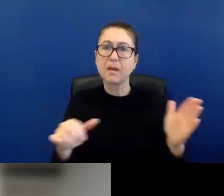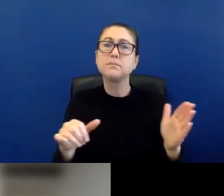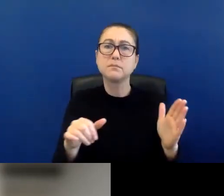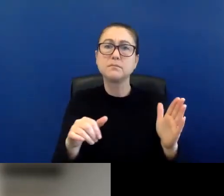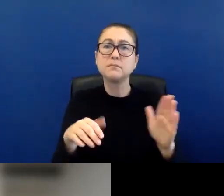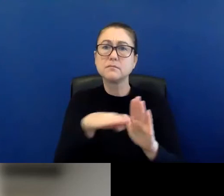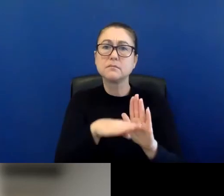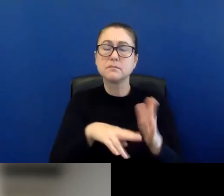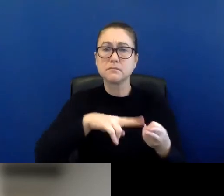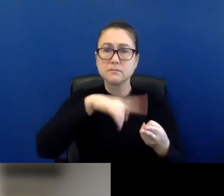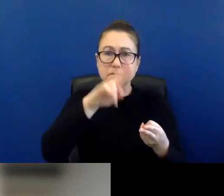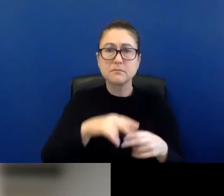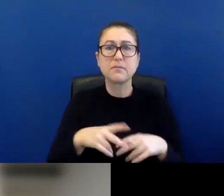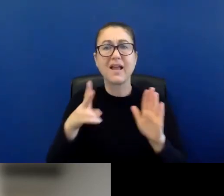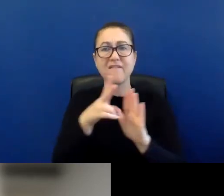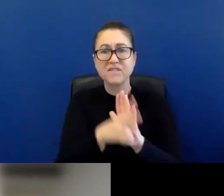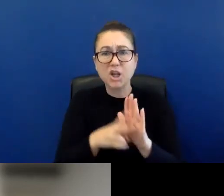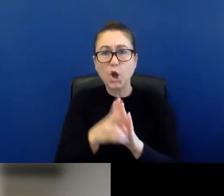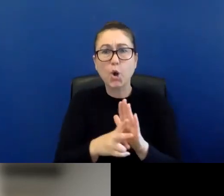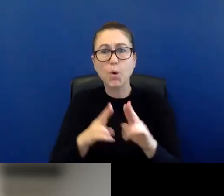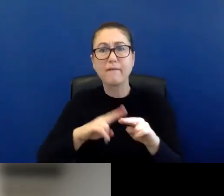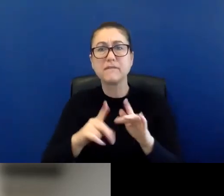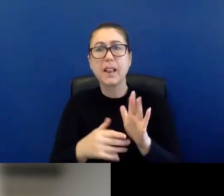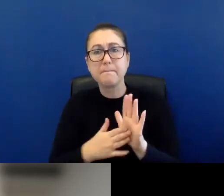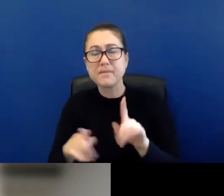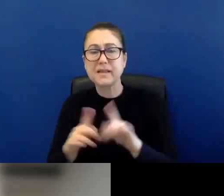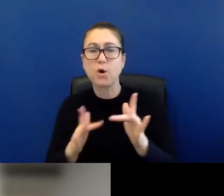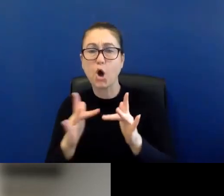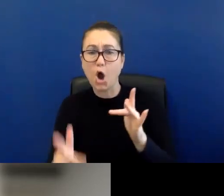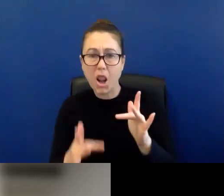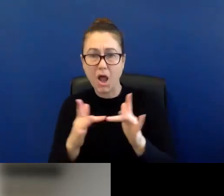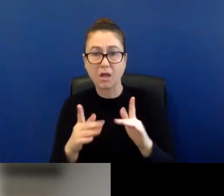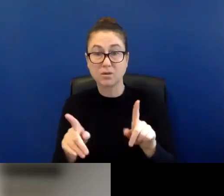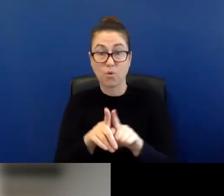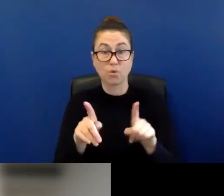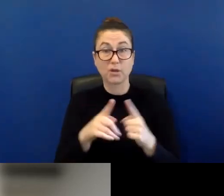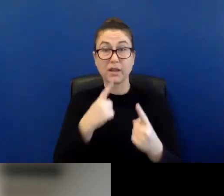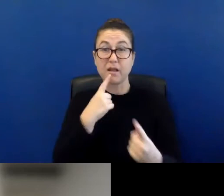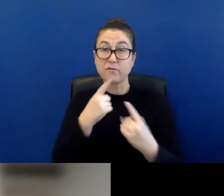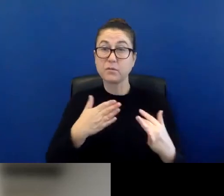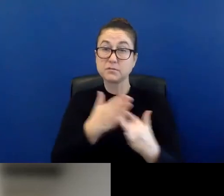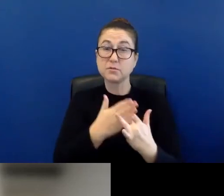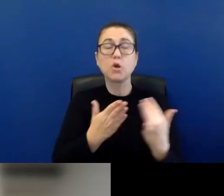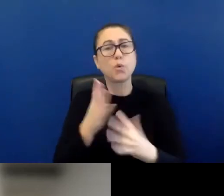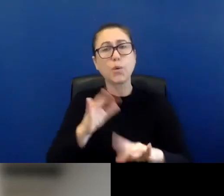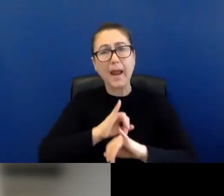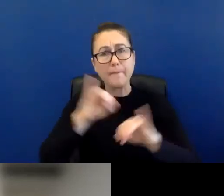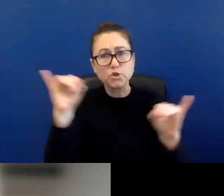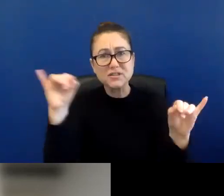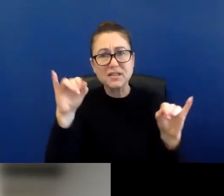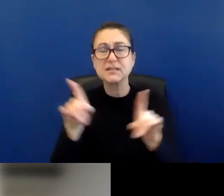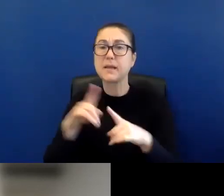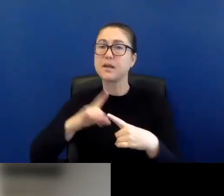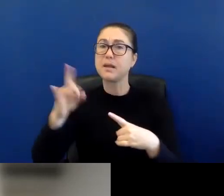as video, film and online platforms, improving the provision of accessible information during emergency and important public